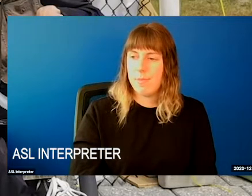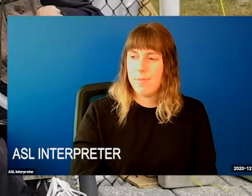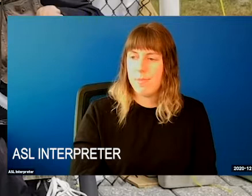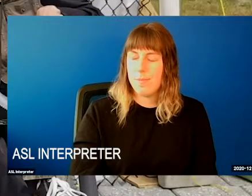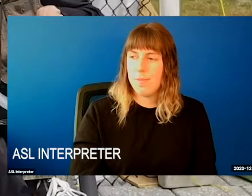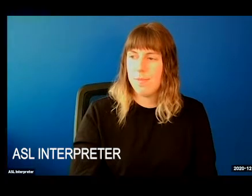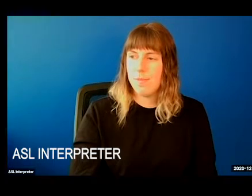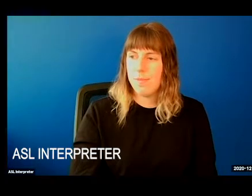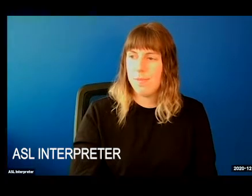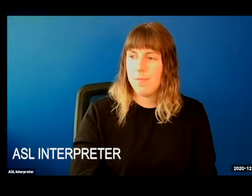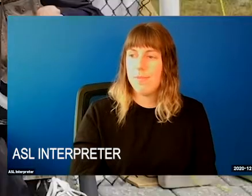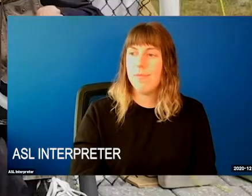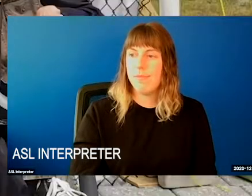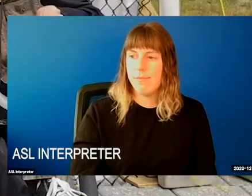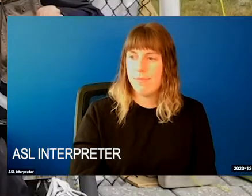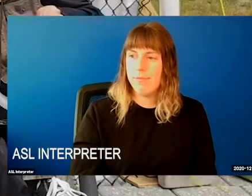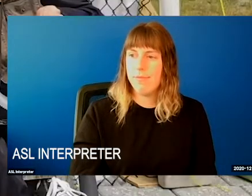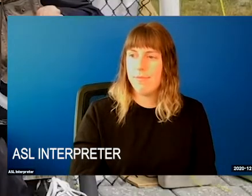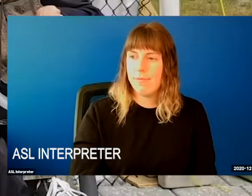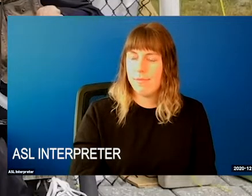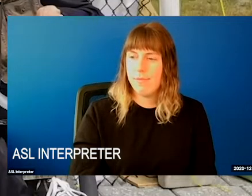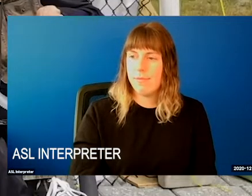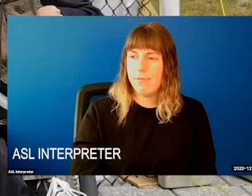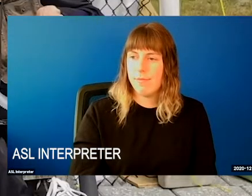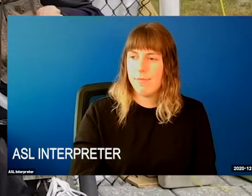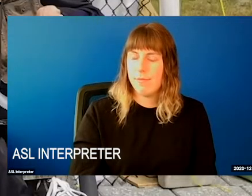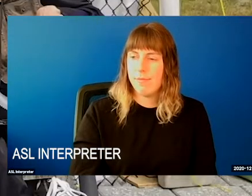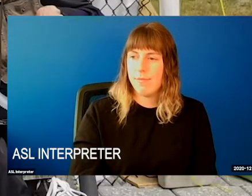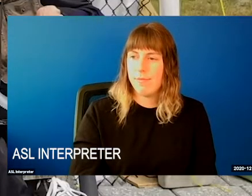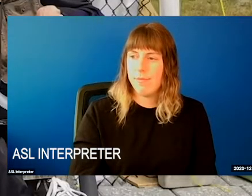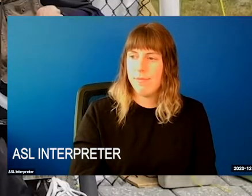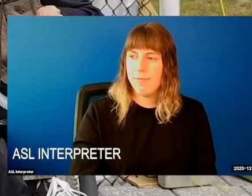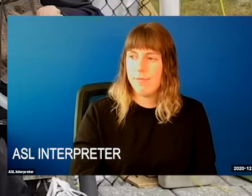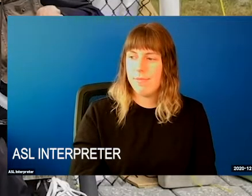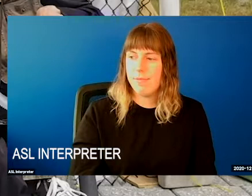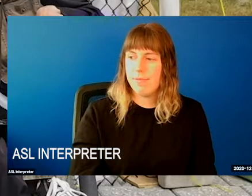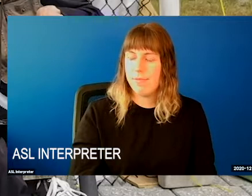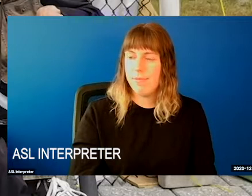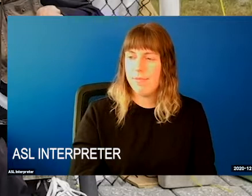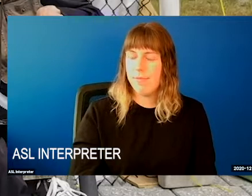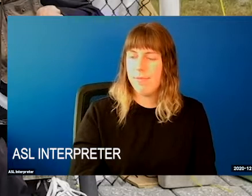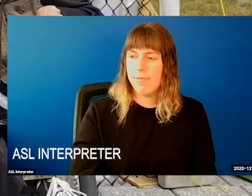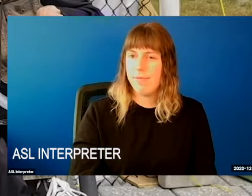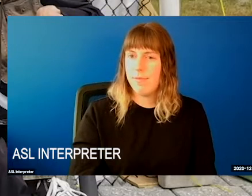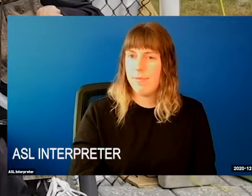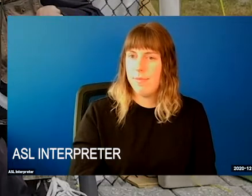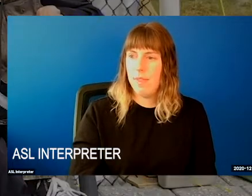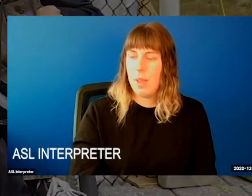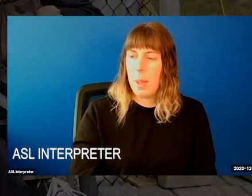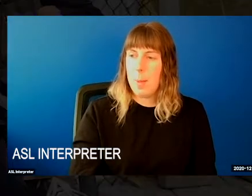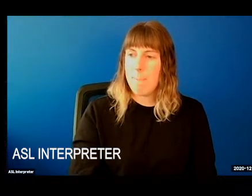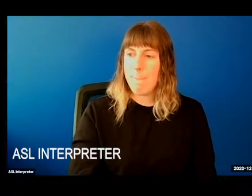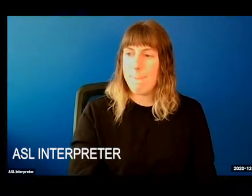projet-là. Donc, c'est un peu ça, mon travail des derniers mois.